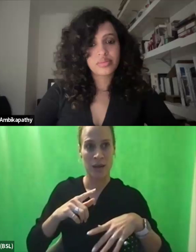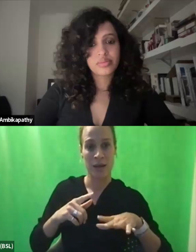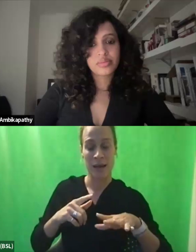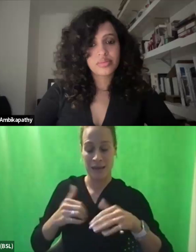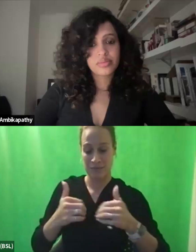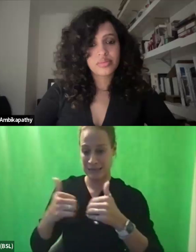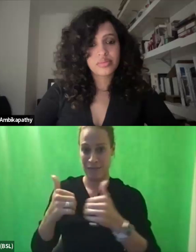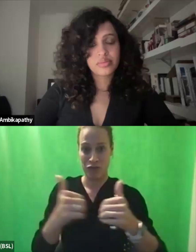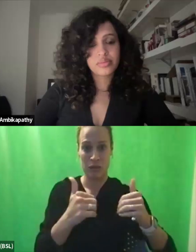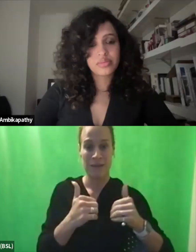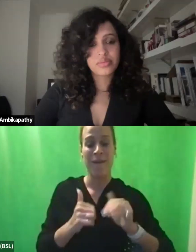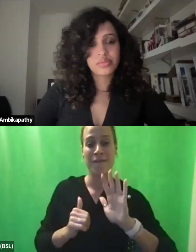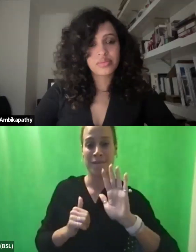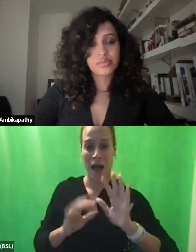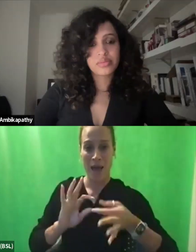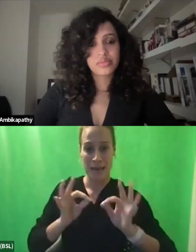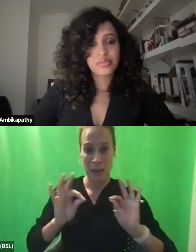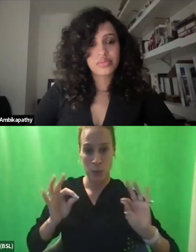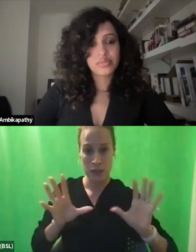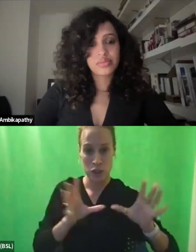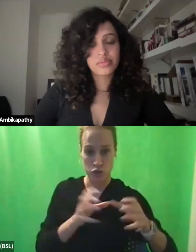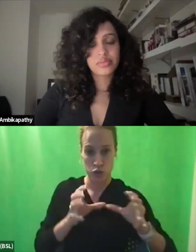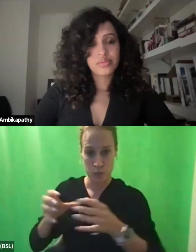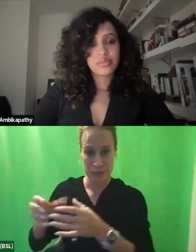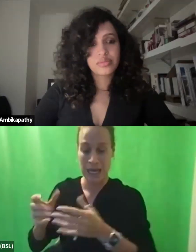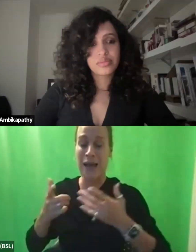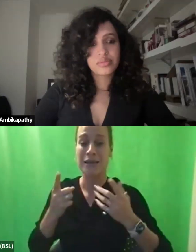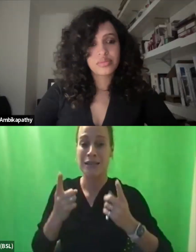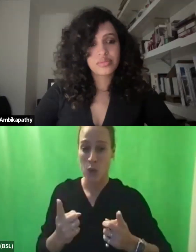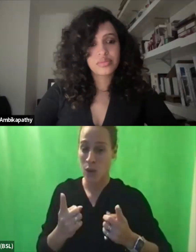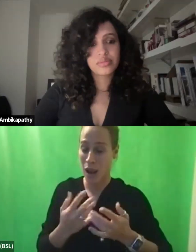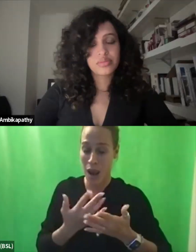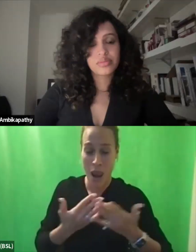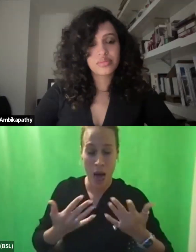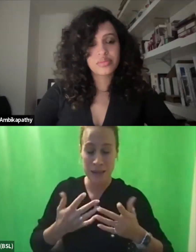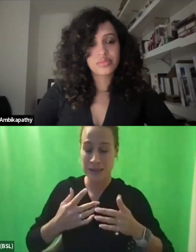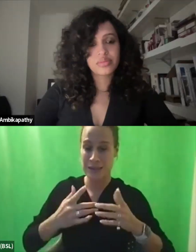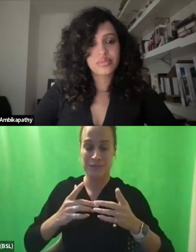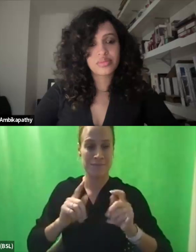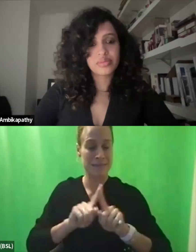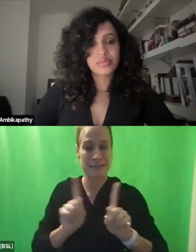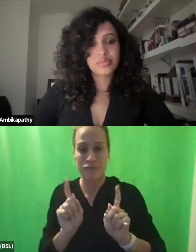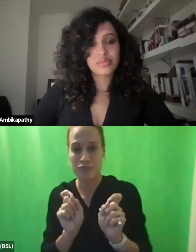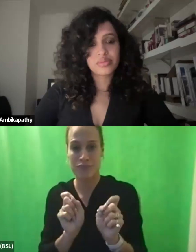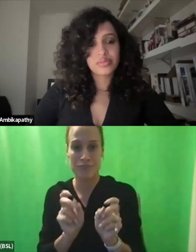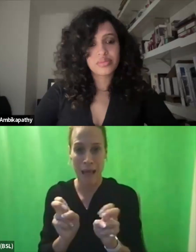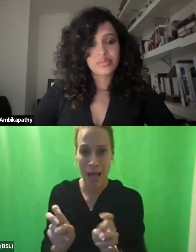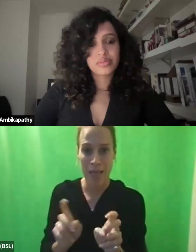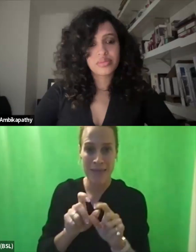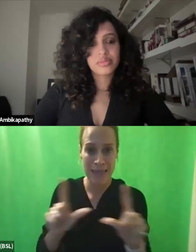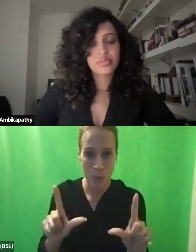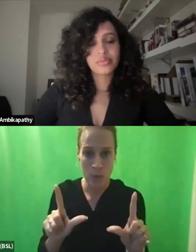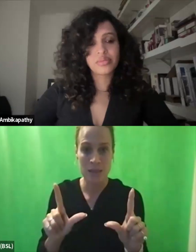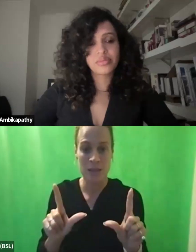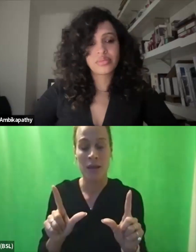main linguistic groups. And so there are many different possibilities and permutations there, on top of the languages that are